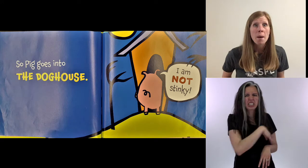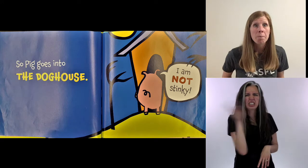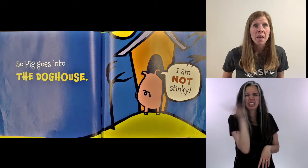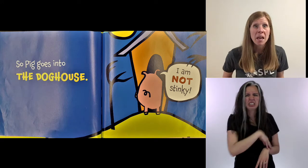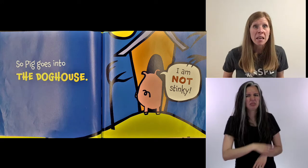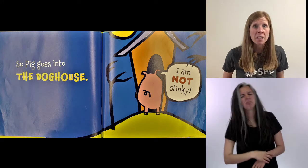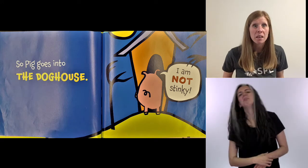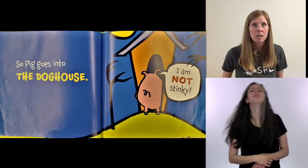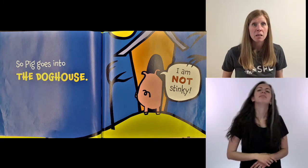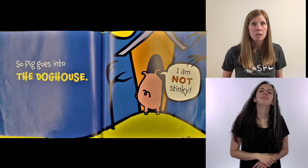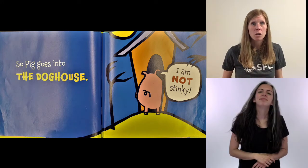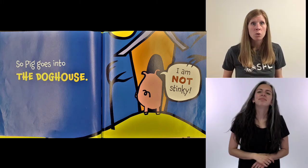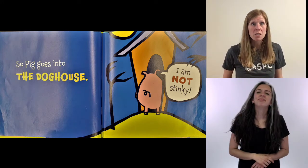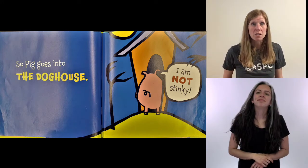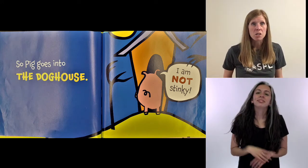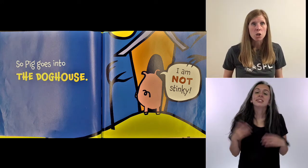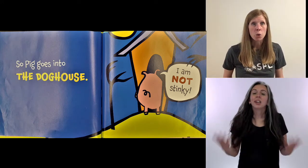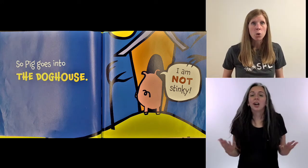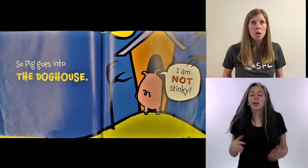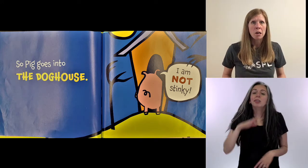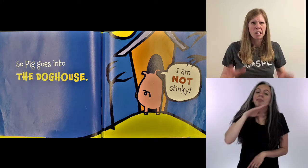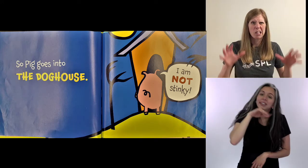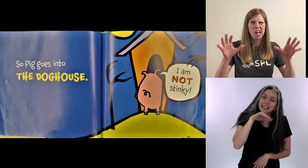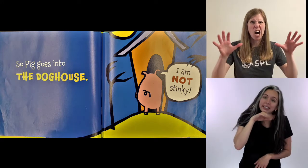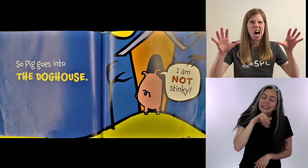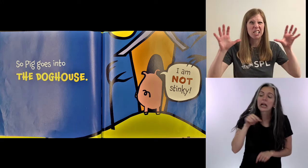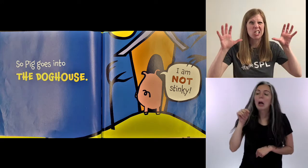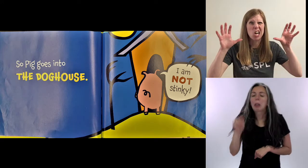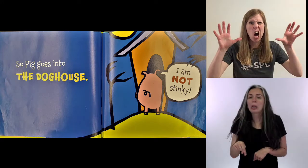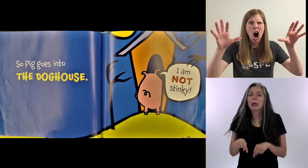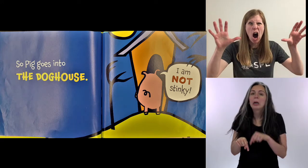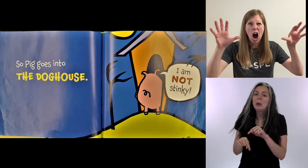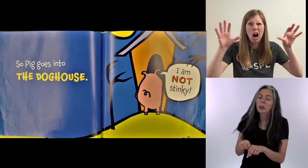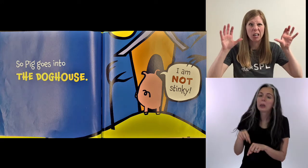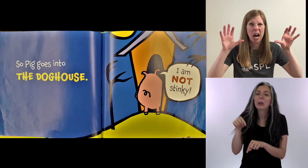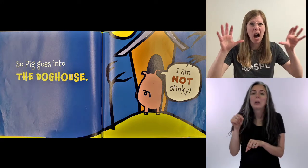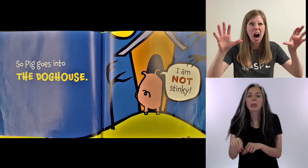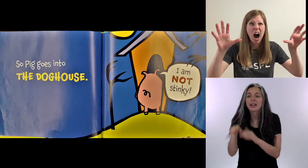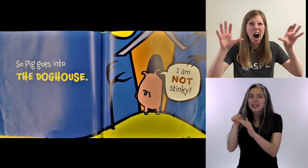So Pig goes into the